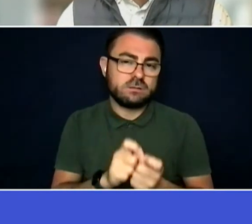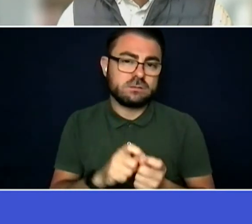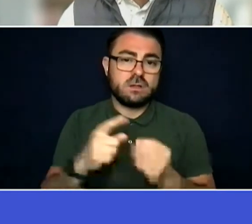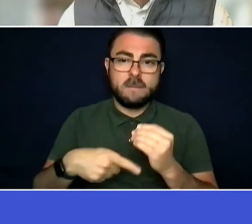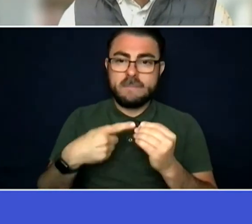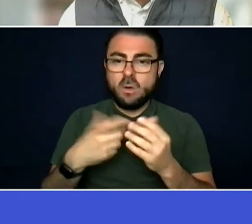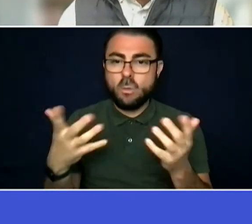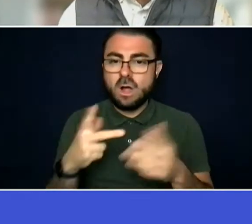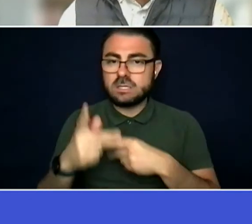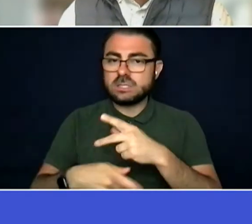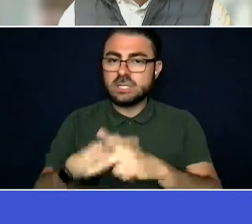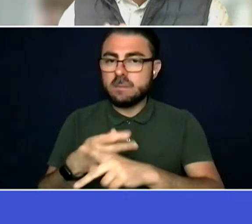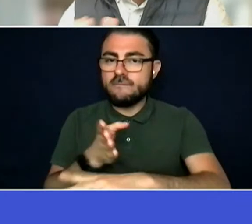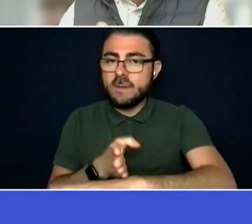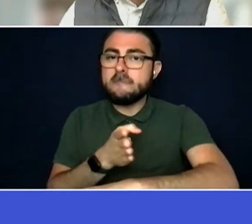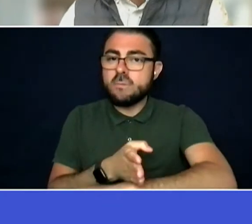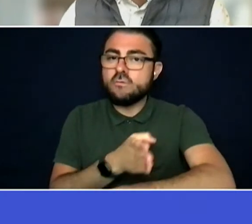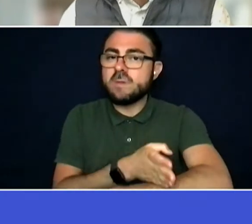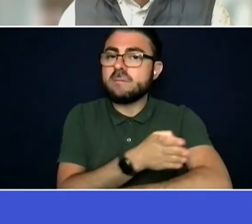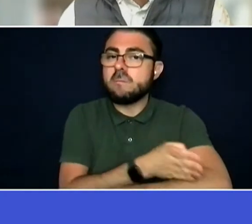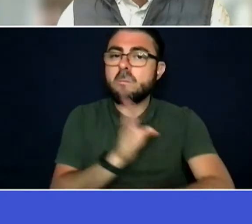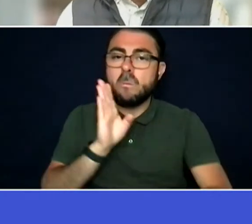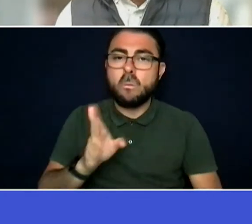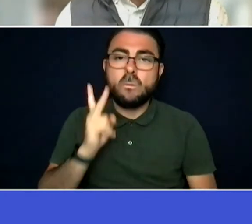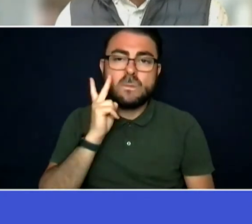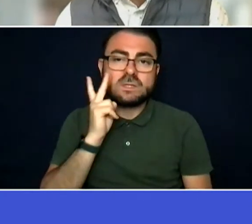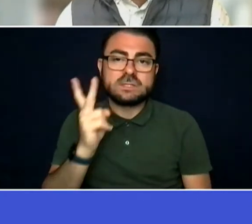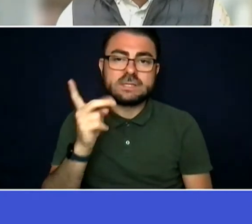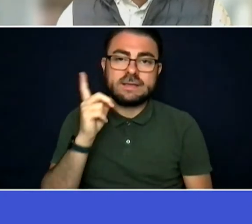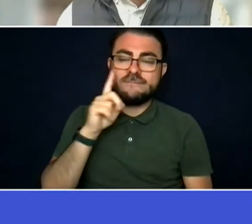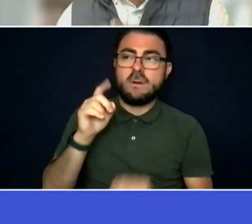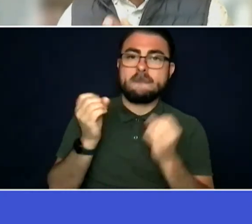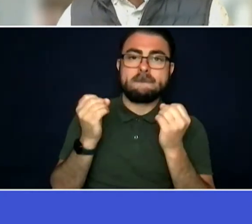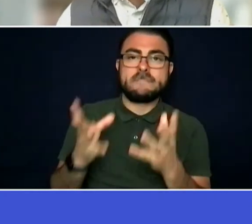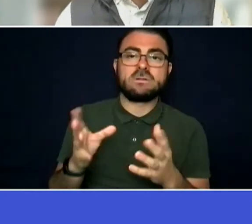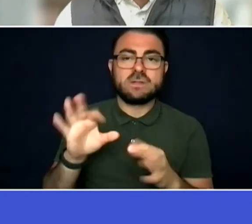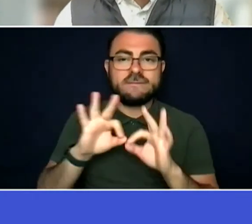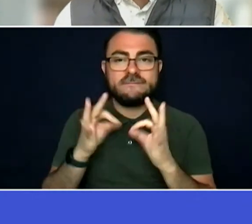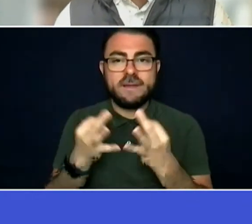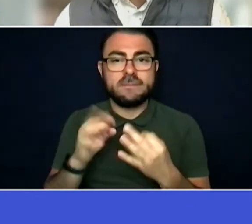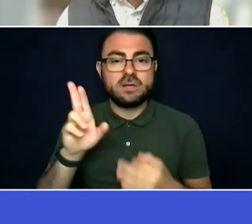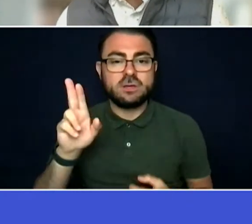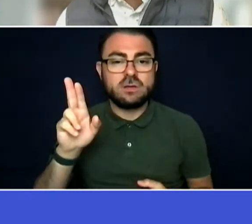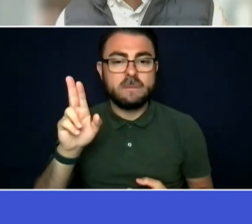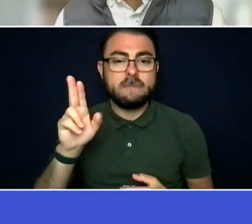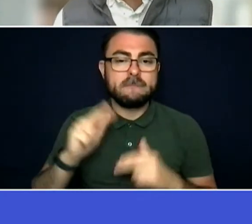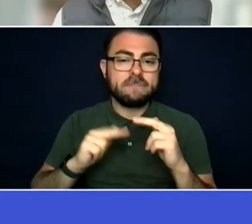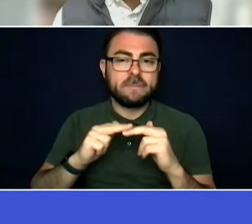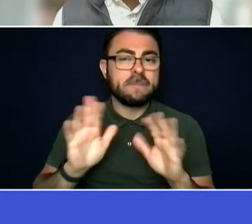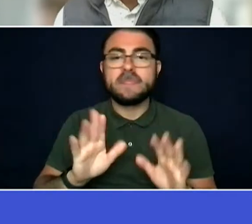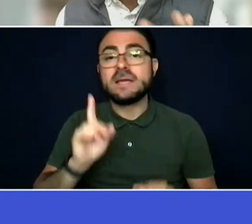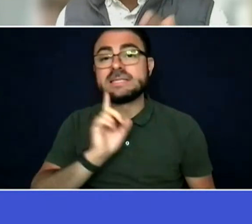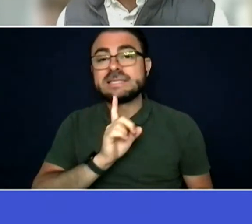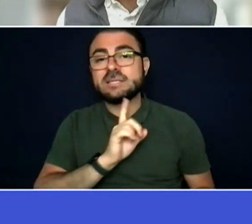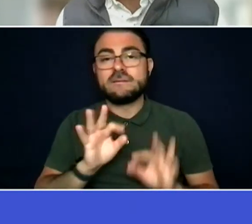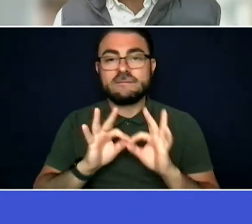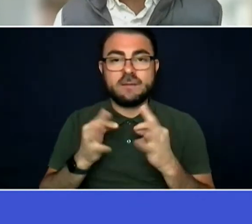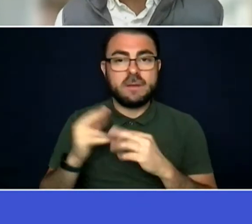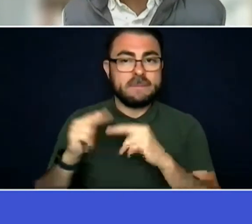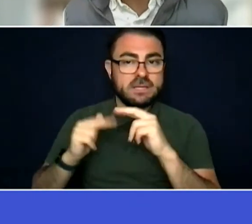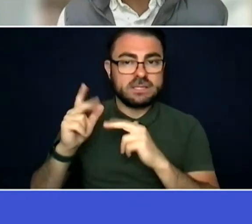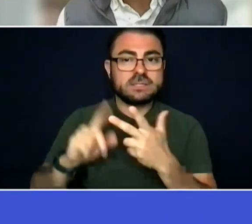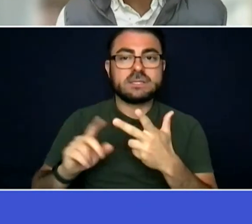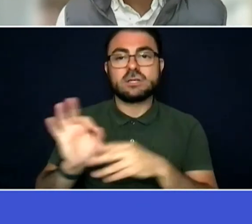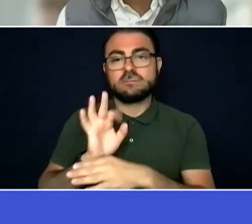improvements we expect to see in our multifamily units. And so in our single family units, in our commercial buildings. So